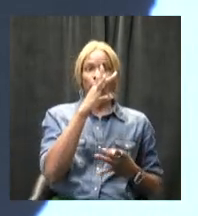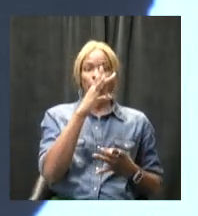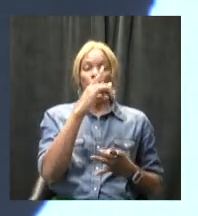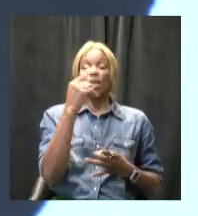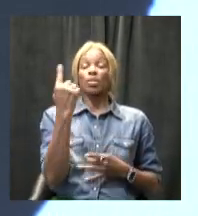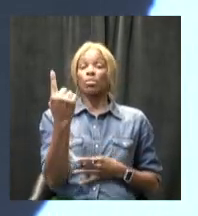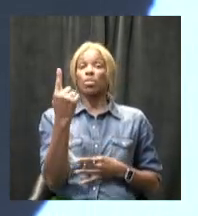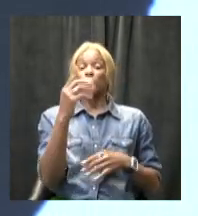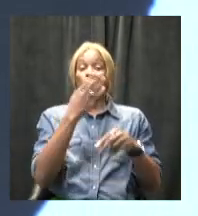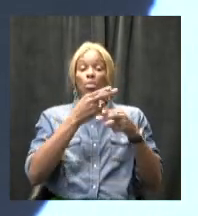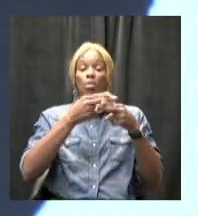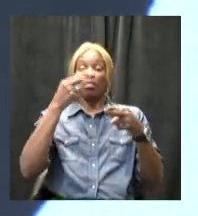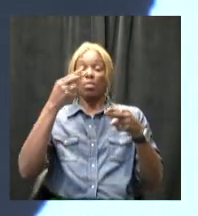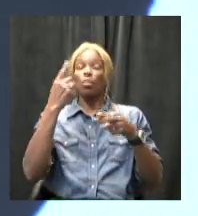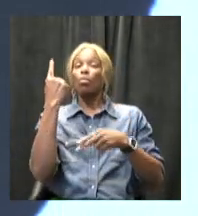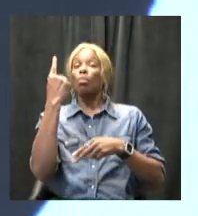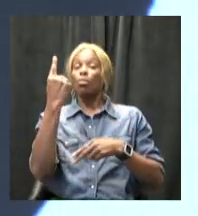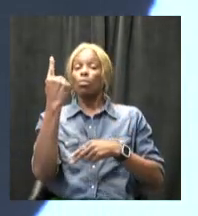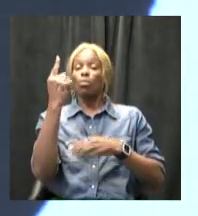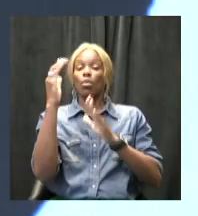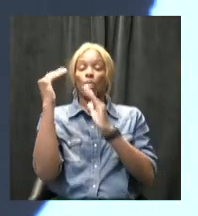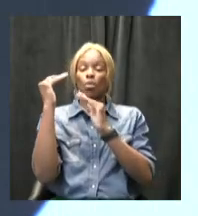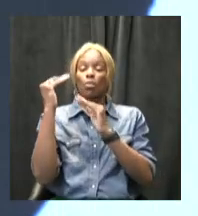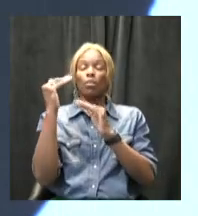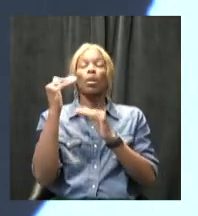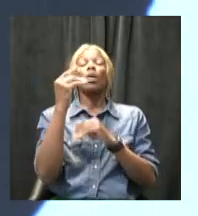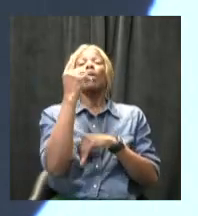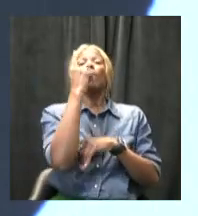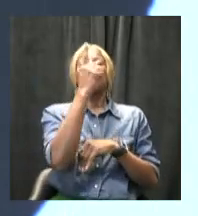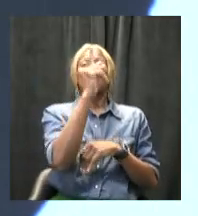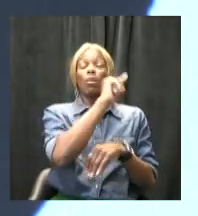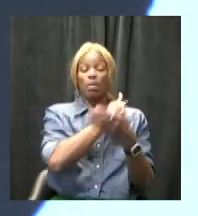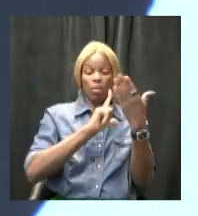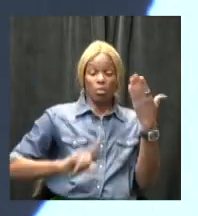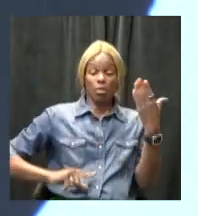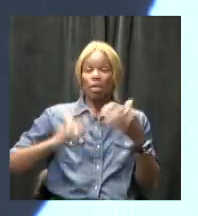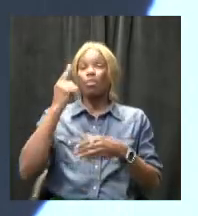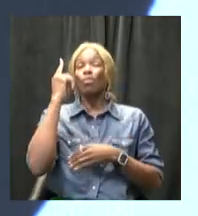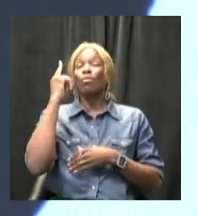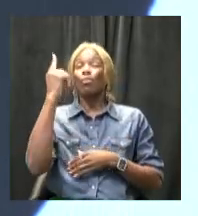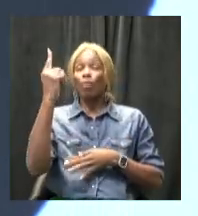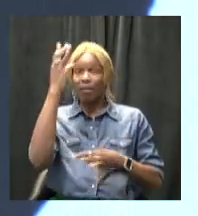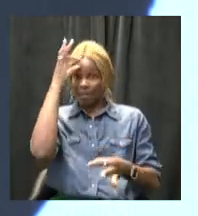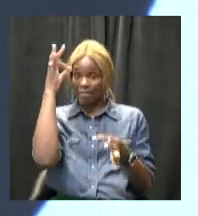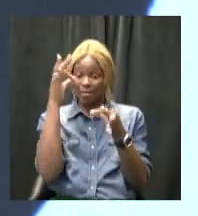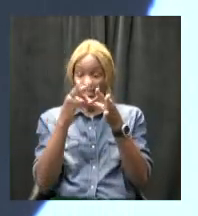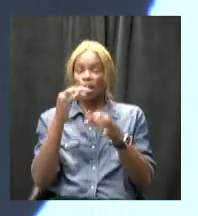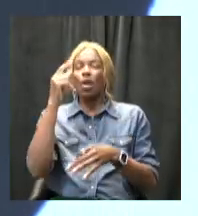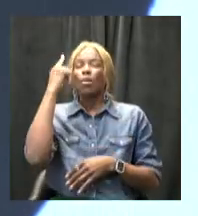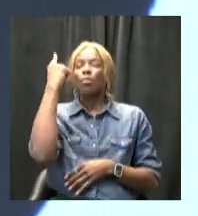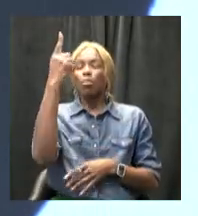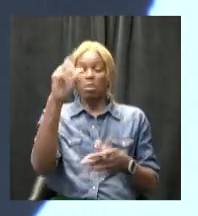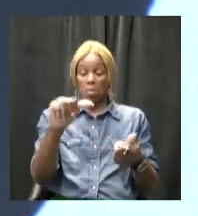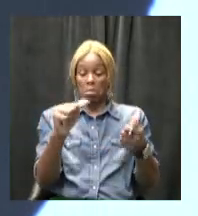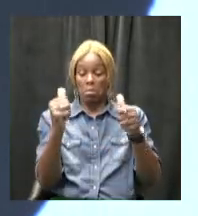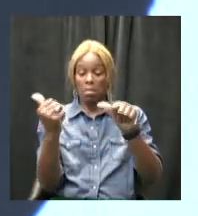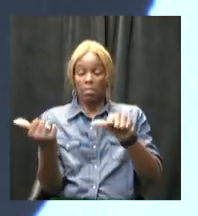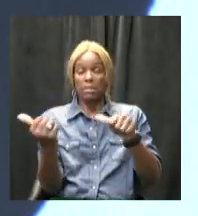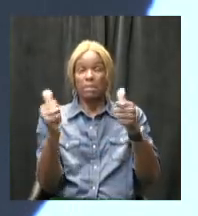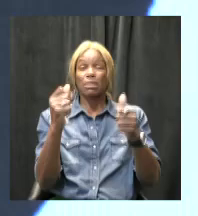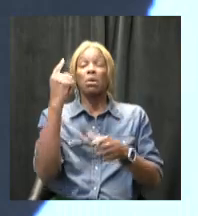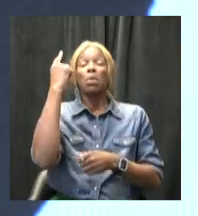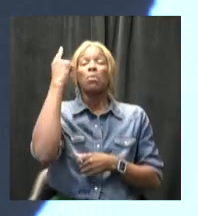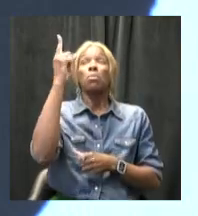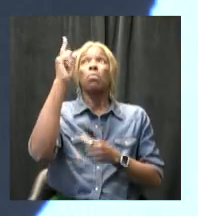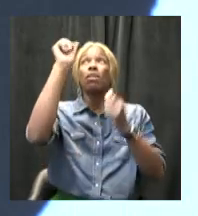hope from which you were called. There is one Lord and one faith and one baptism and one God and Father